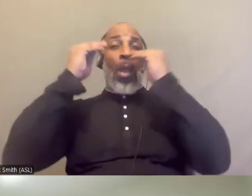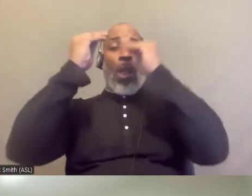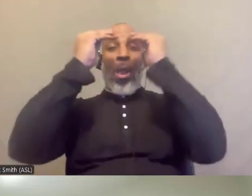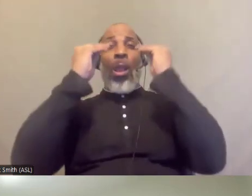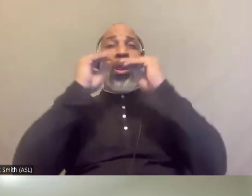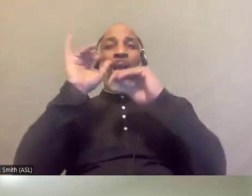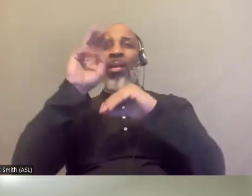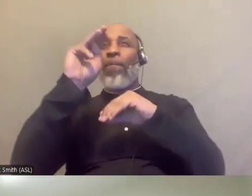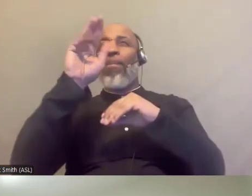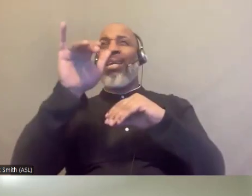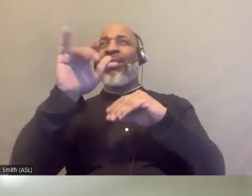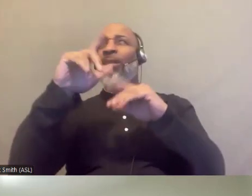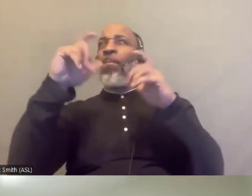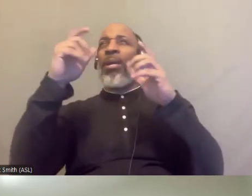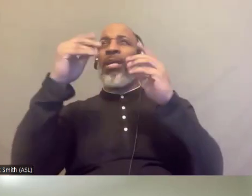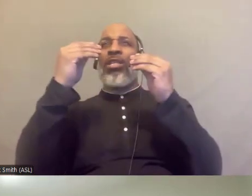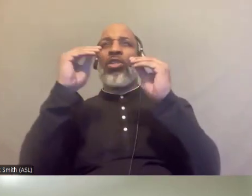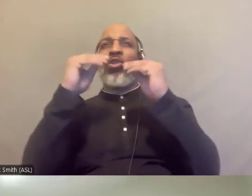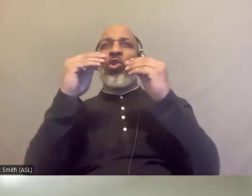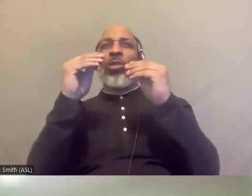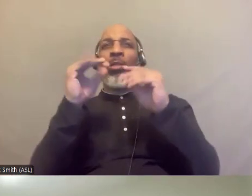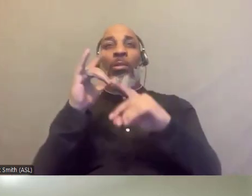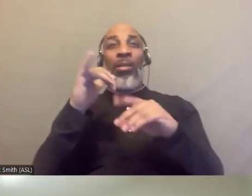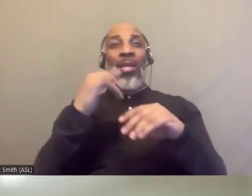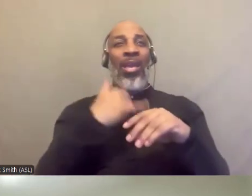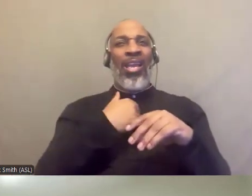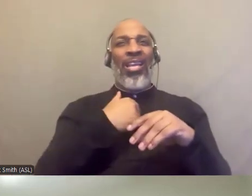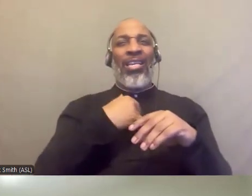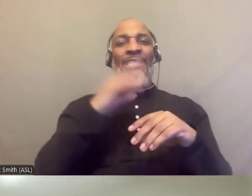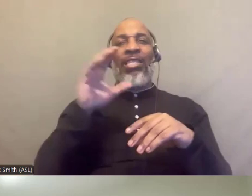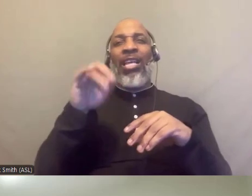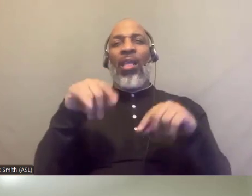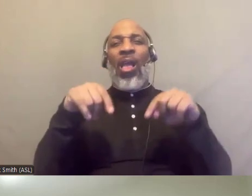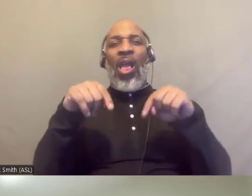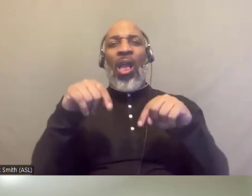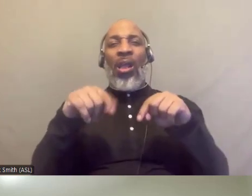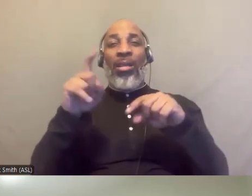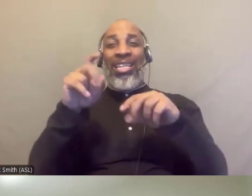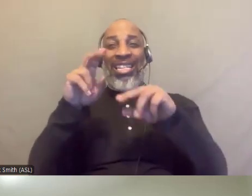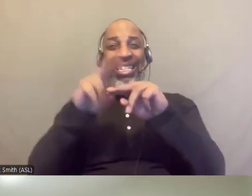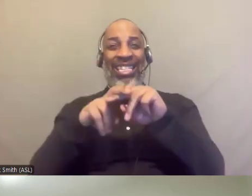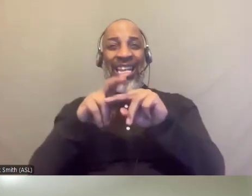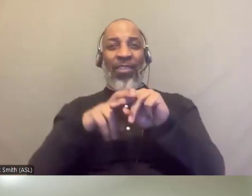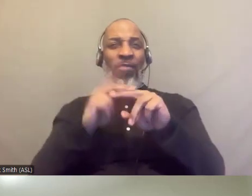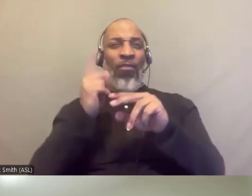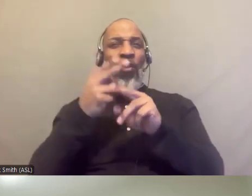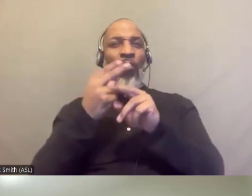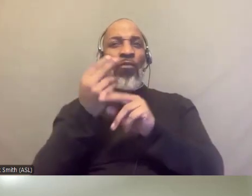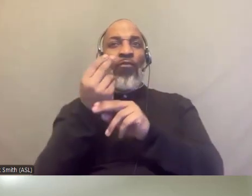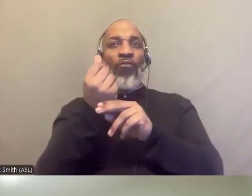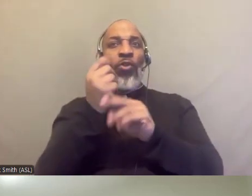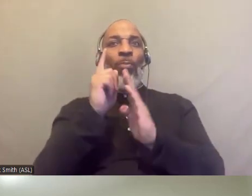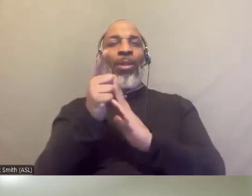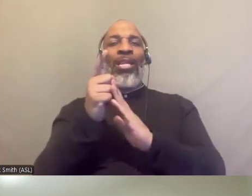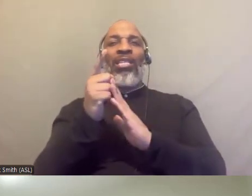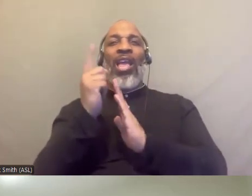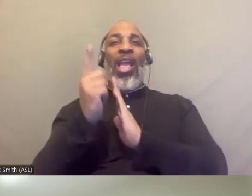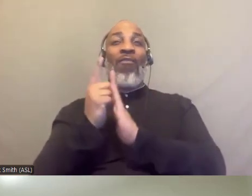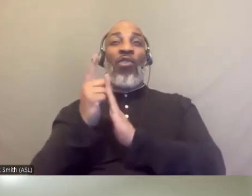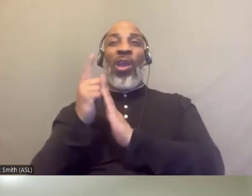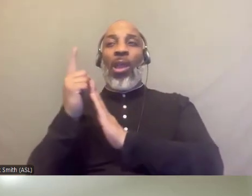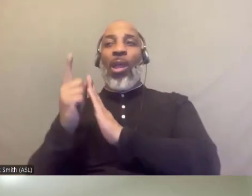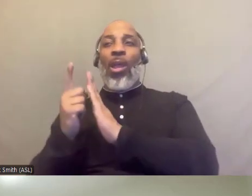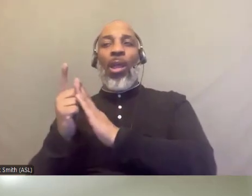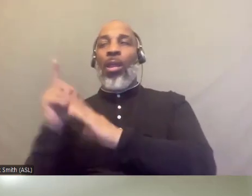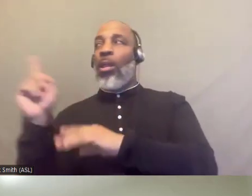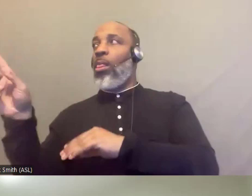stores, and she had some orthopedic issues and needed to sit down for just a few minutes every hour. The employer